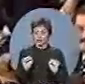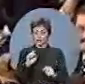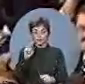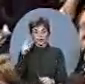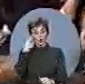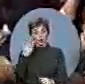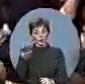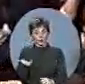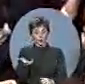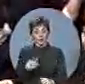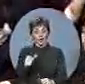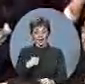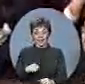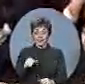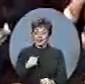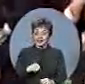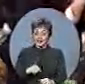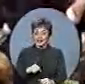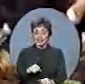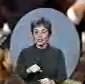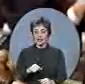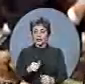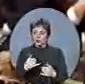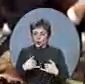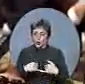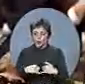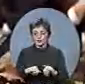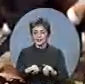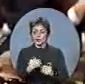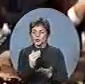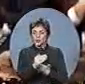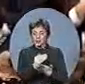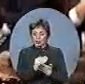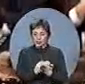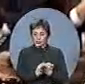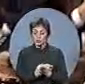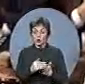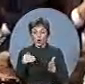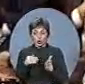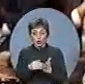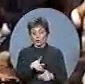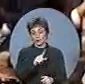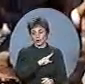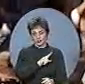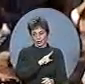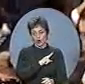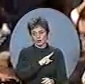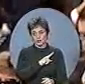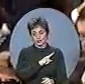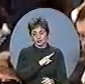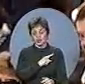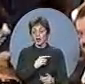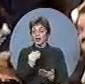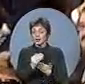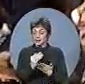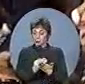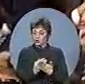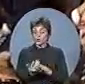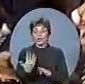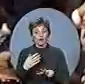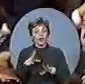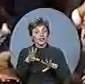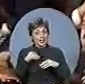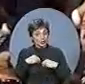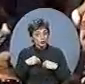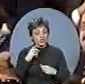Mr. Speaker, this government is trying to continue anti-terrorism measures that